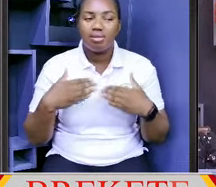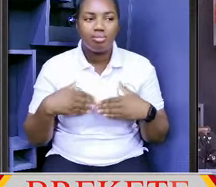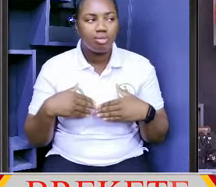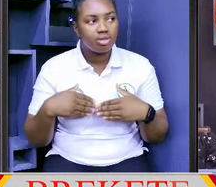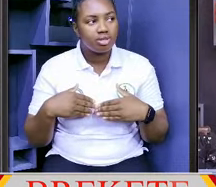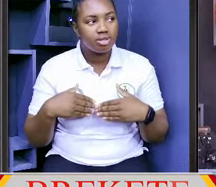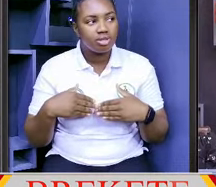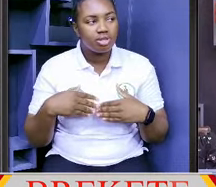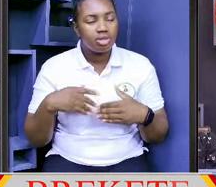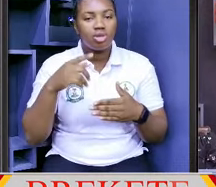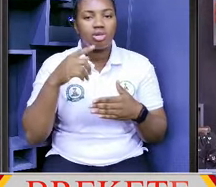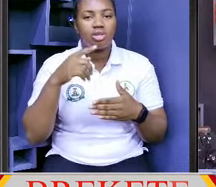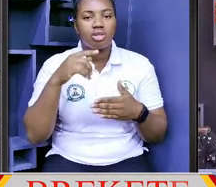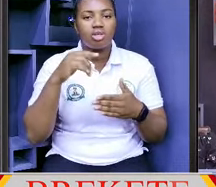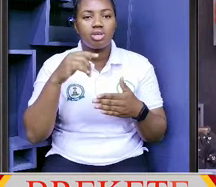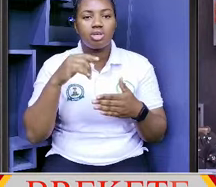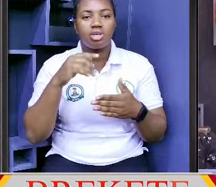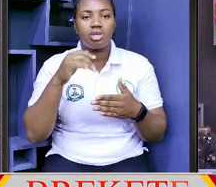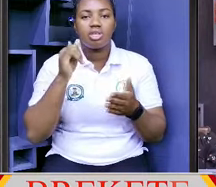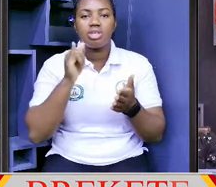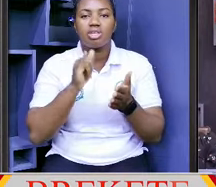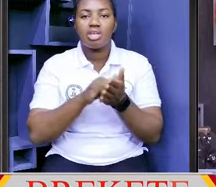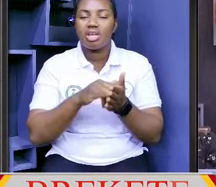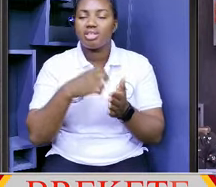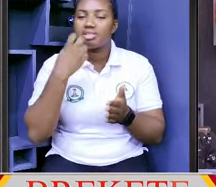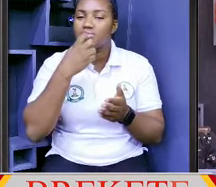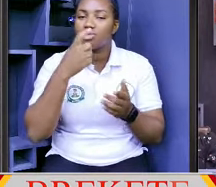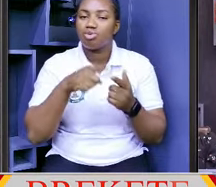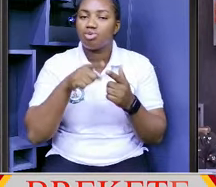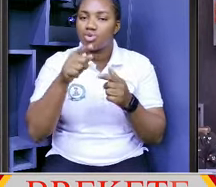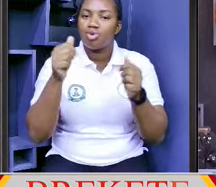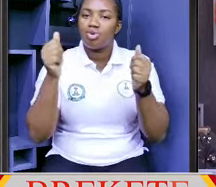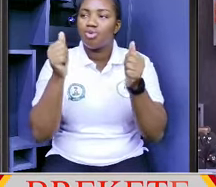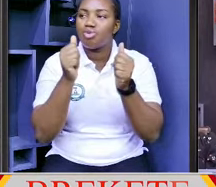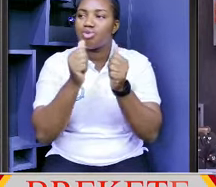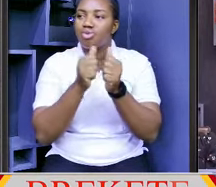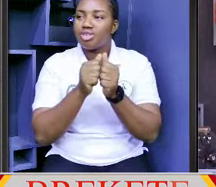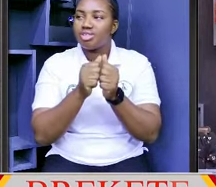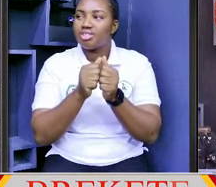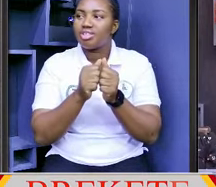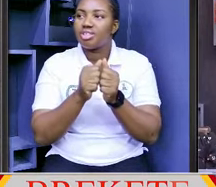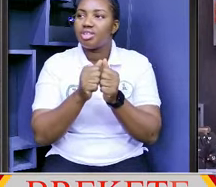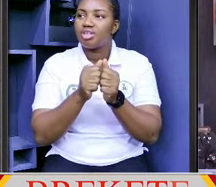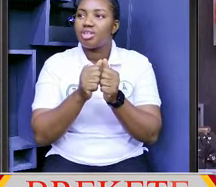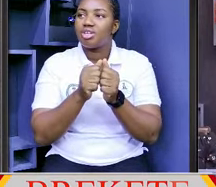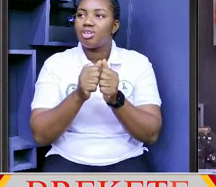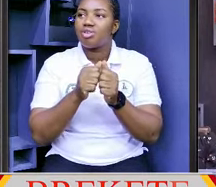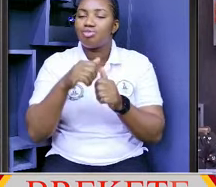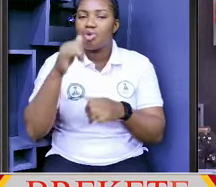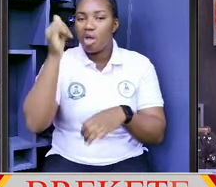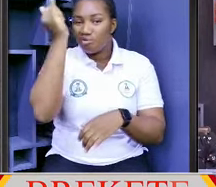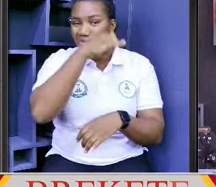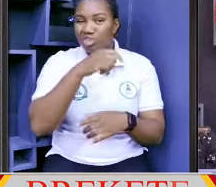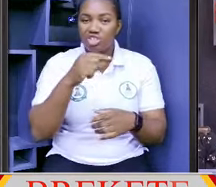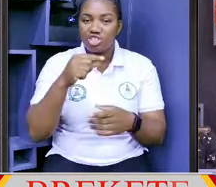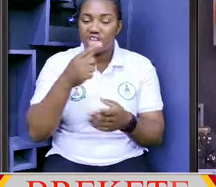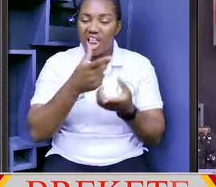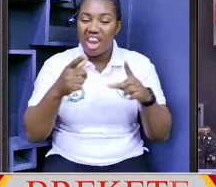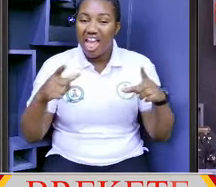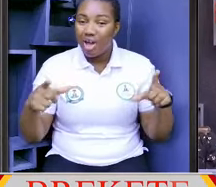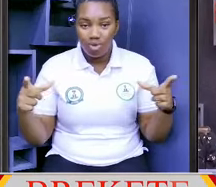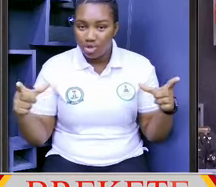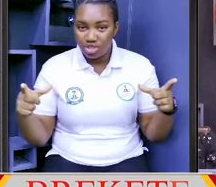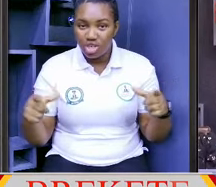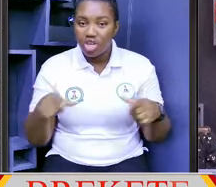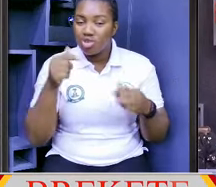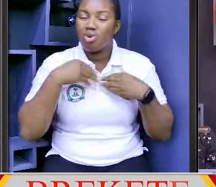use foul language, it means that person will never get sent. Because you don't teach us so many things, and you have teach us to love our country,